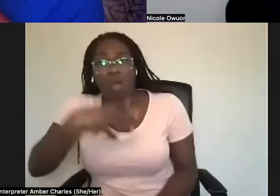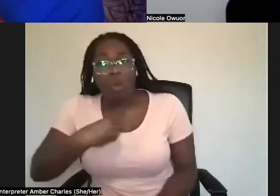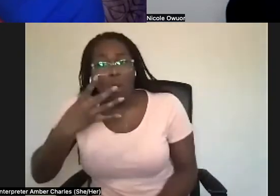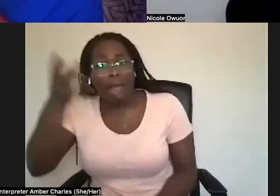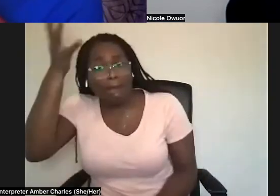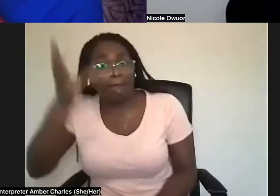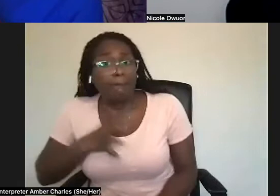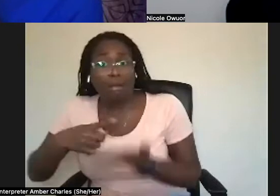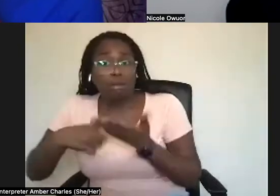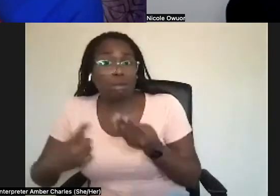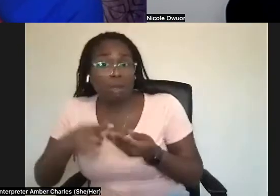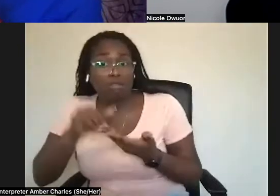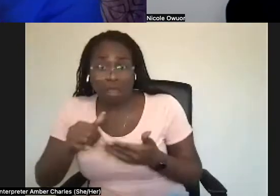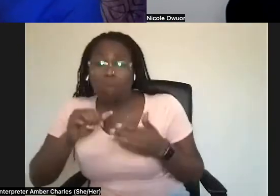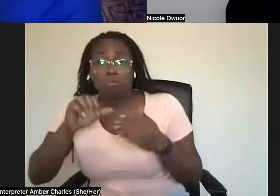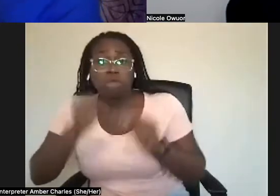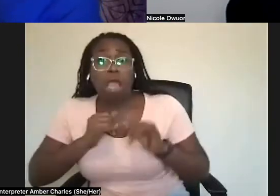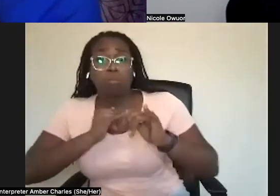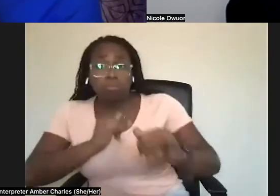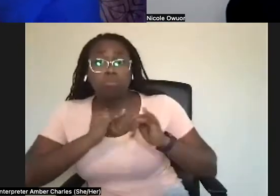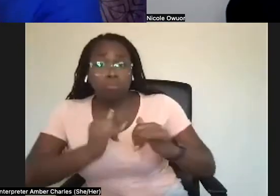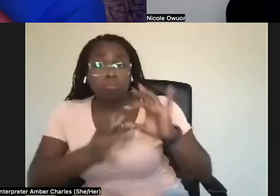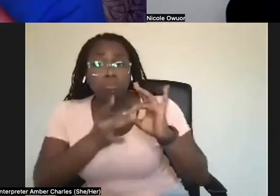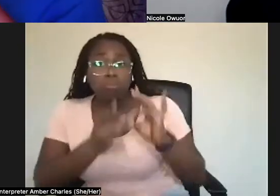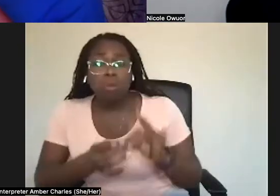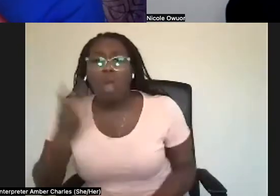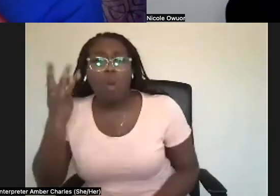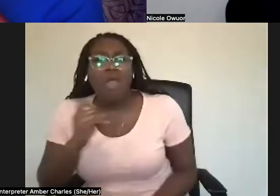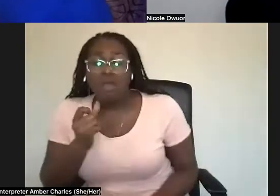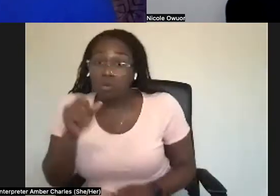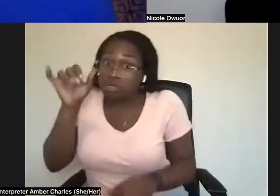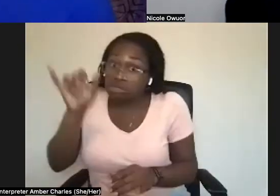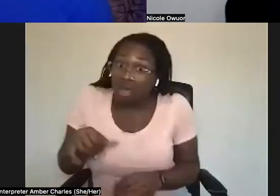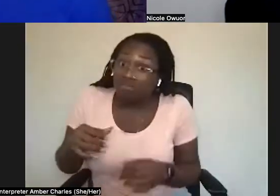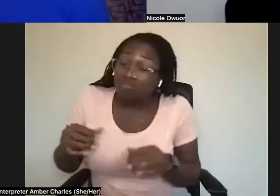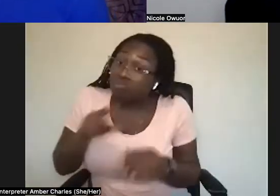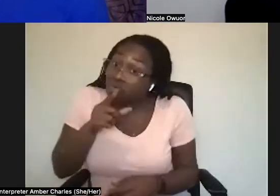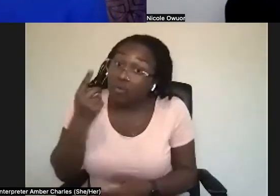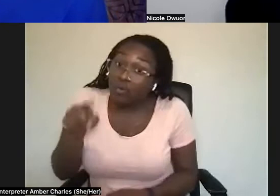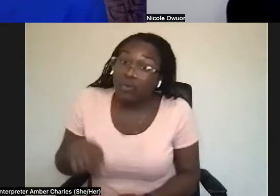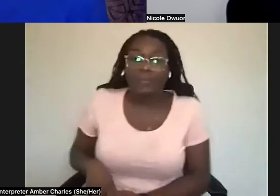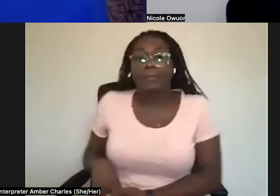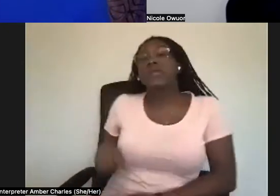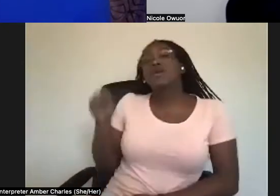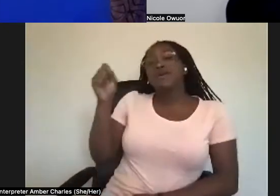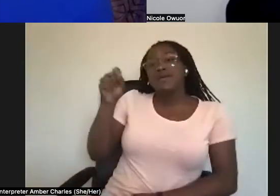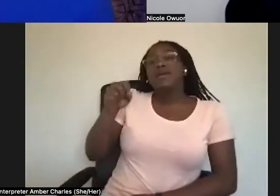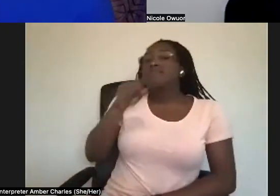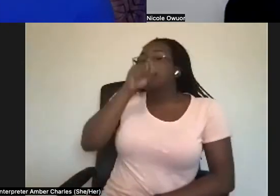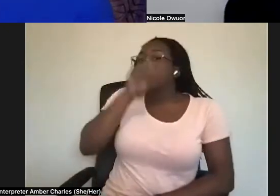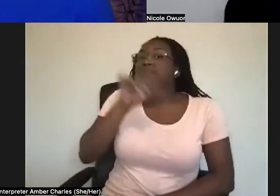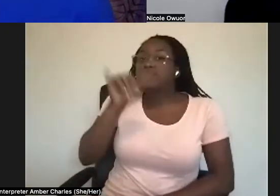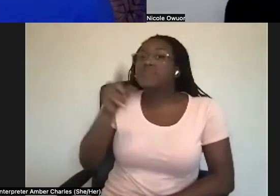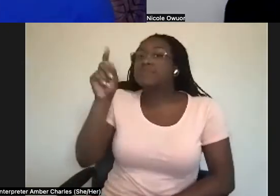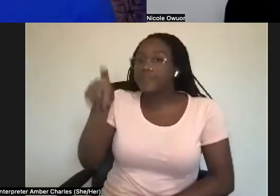audacity, you should be able to relate. Yeah. Why is that not so for you? Or is it so for you? Yeah, I really love that question. And